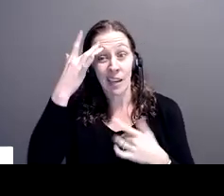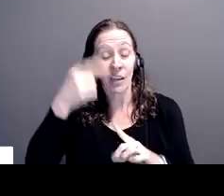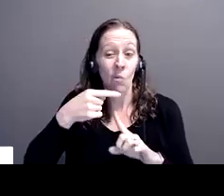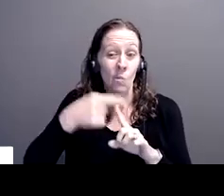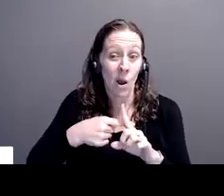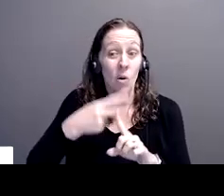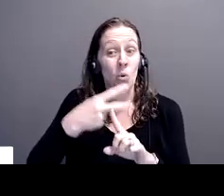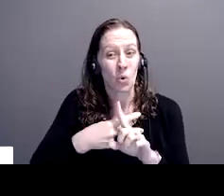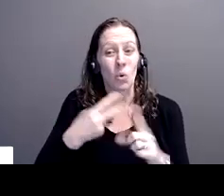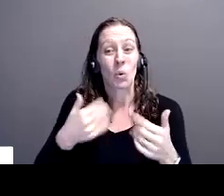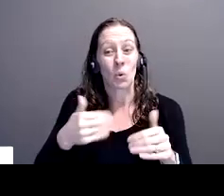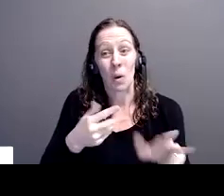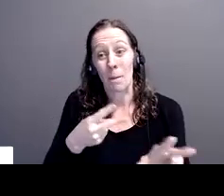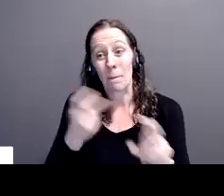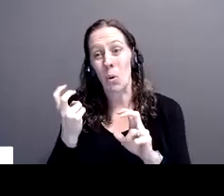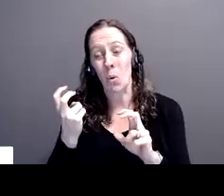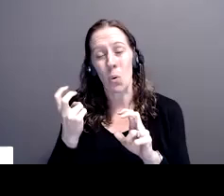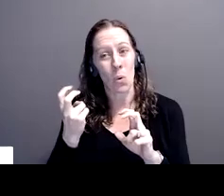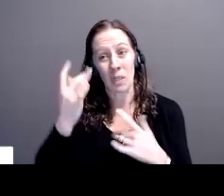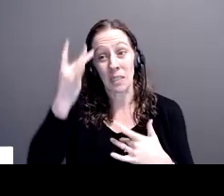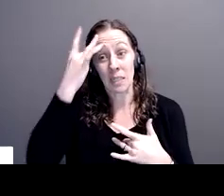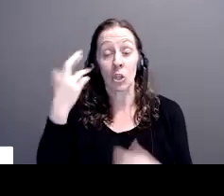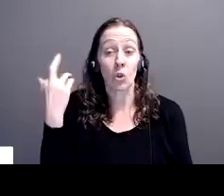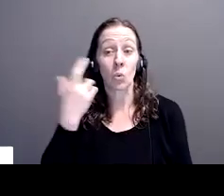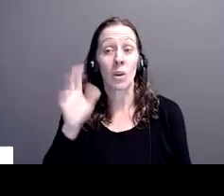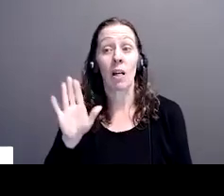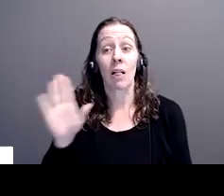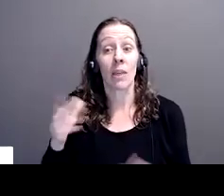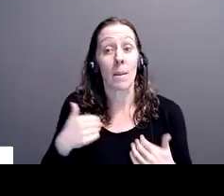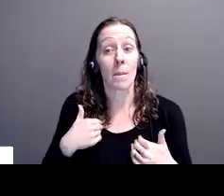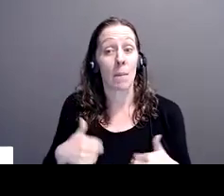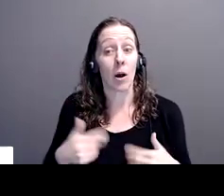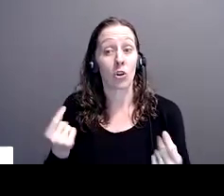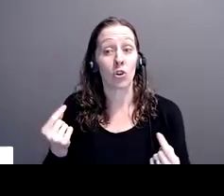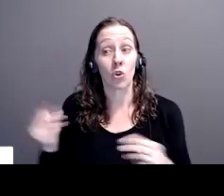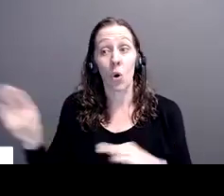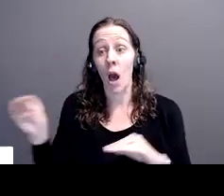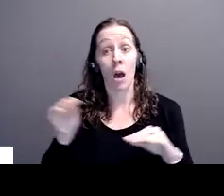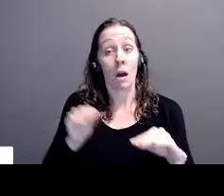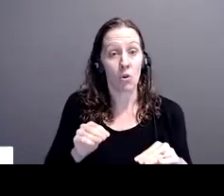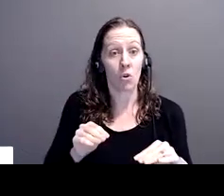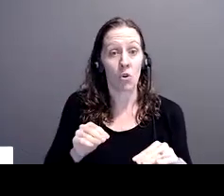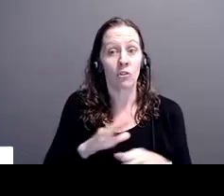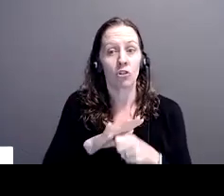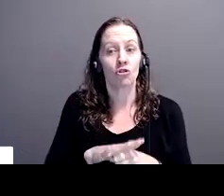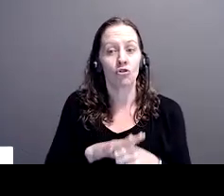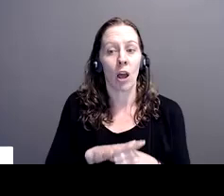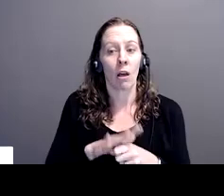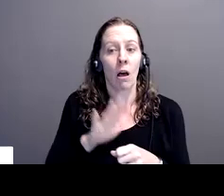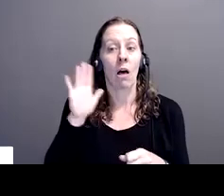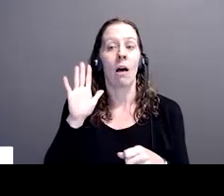quite sick, when they come in, just because their bodies are letting go of all of that stress. And so that contributes